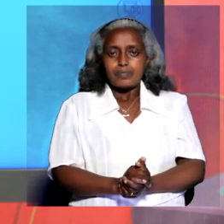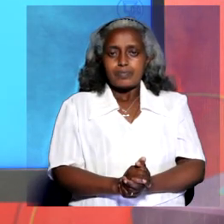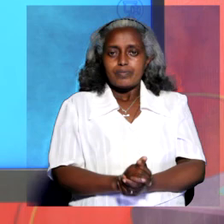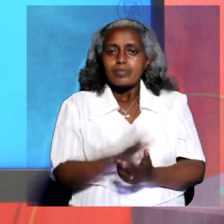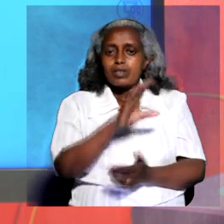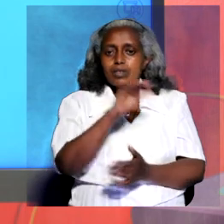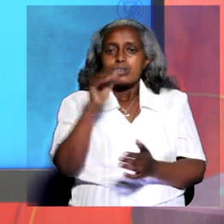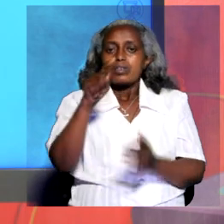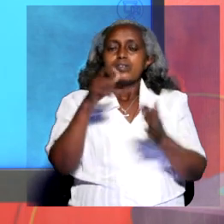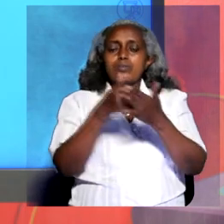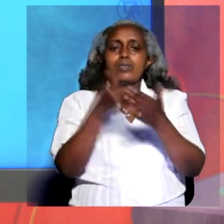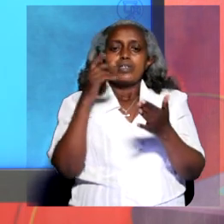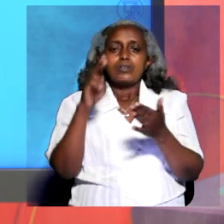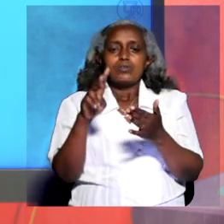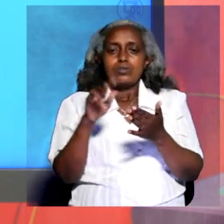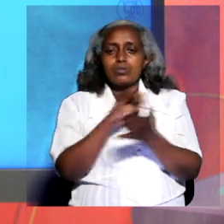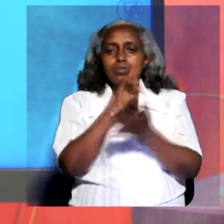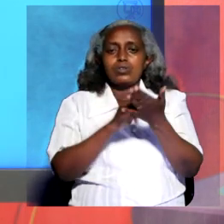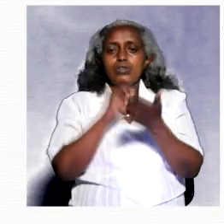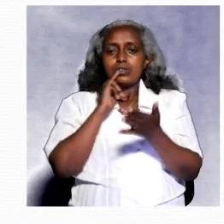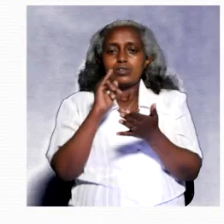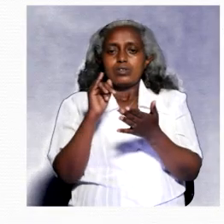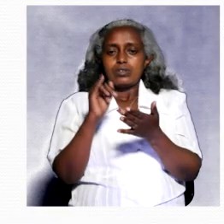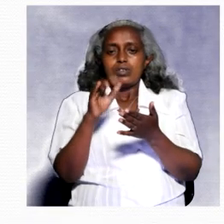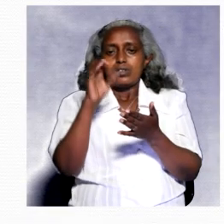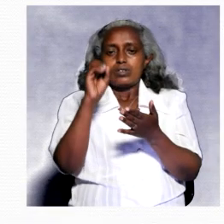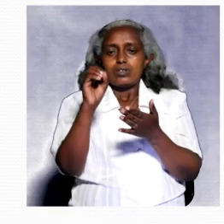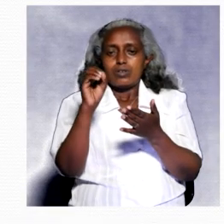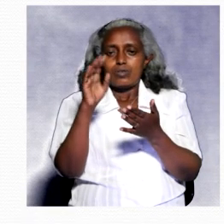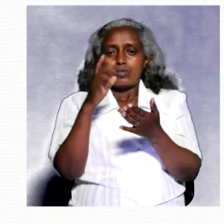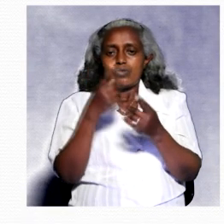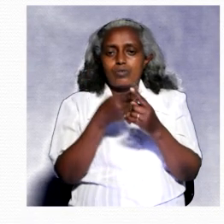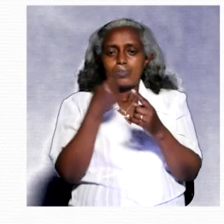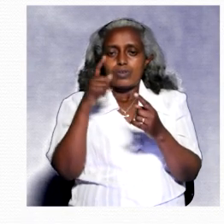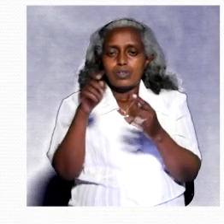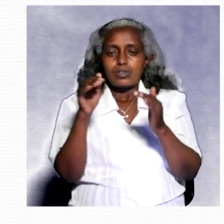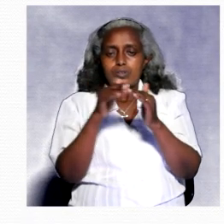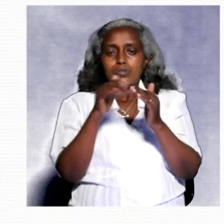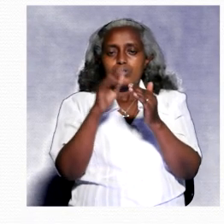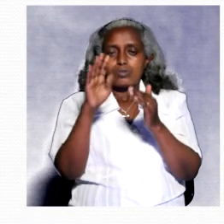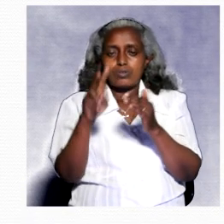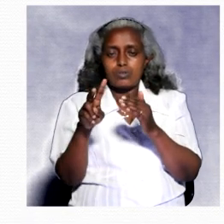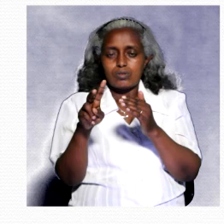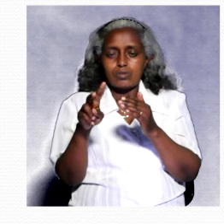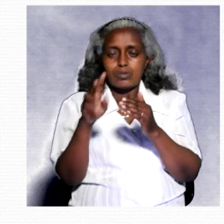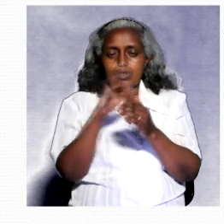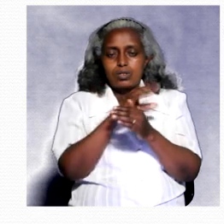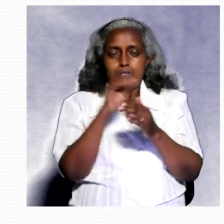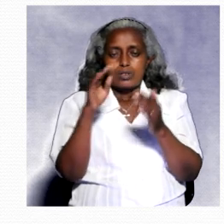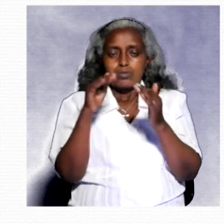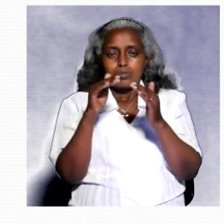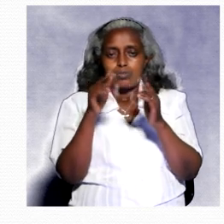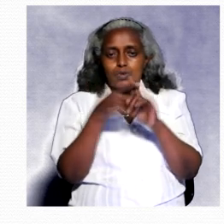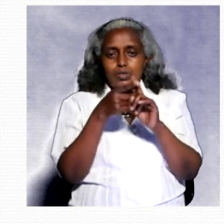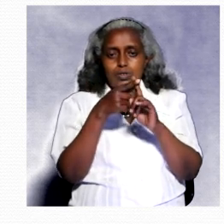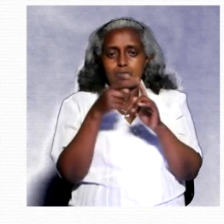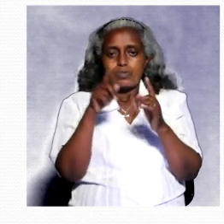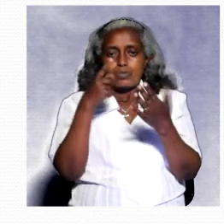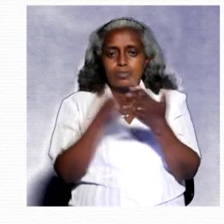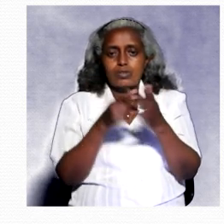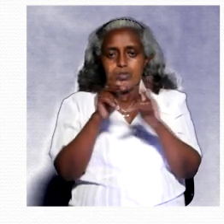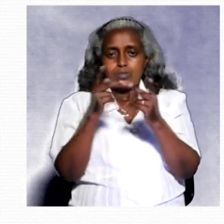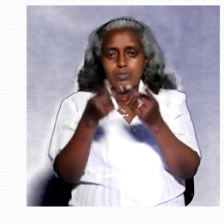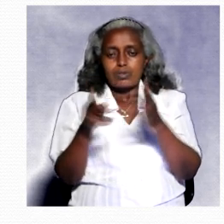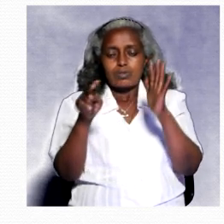And x minus 2 is this 0 for x equals to 2, and positive for this part